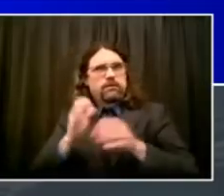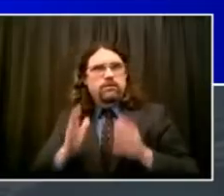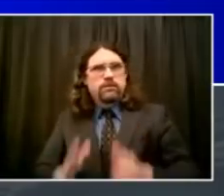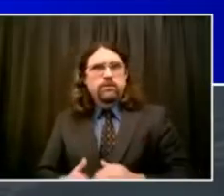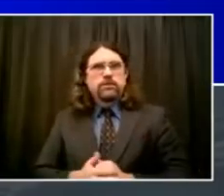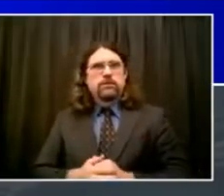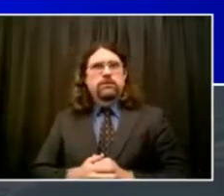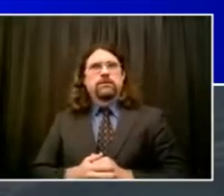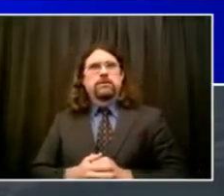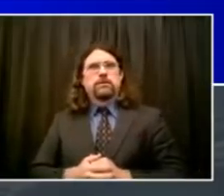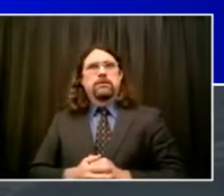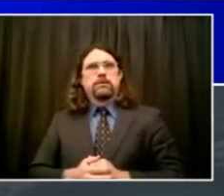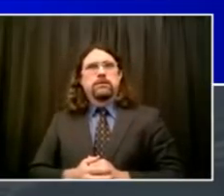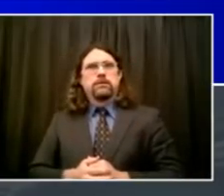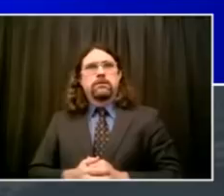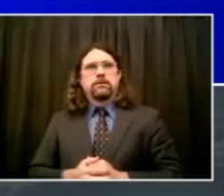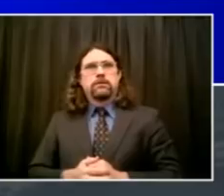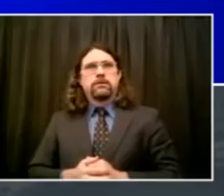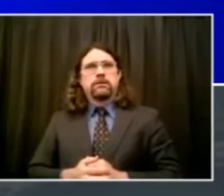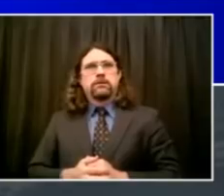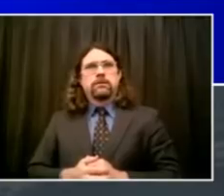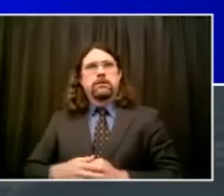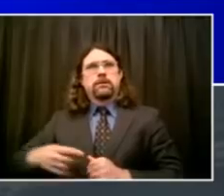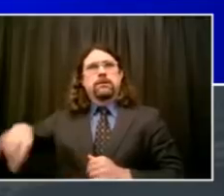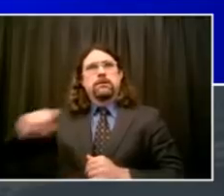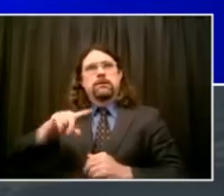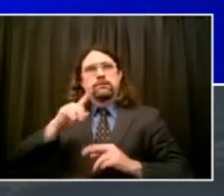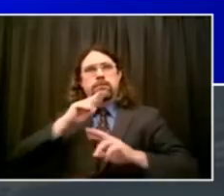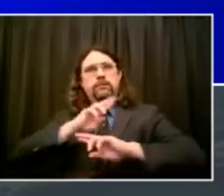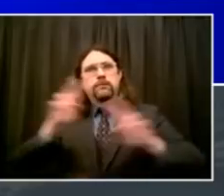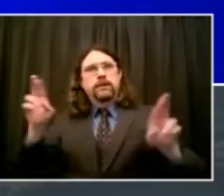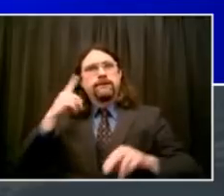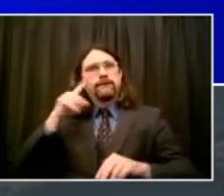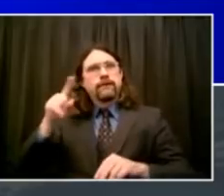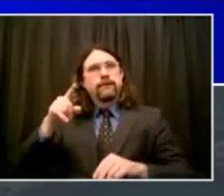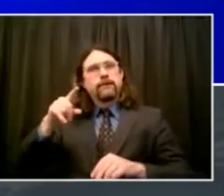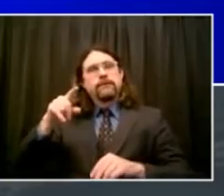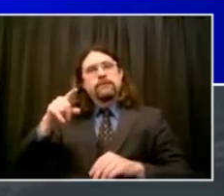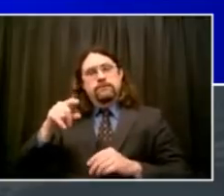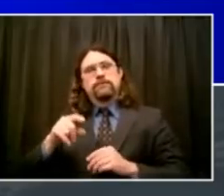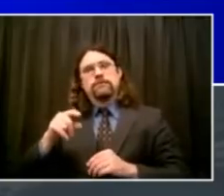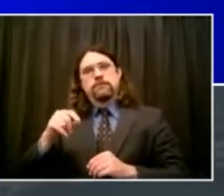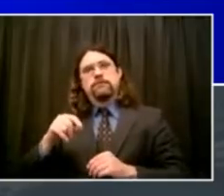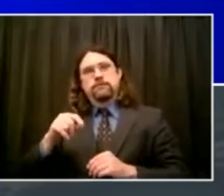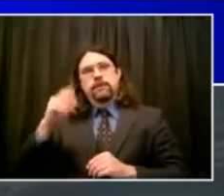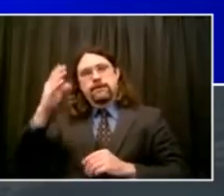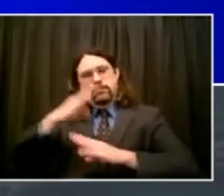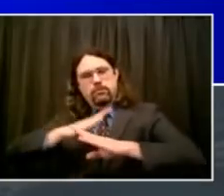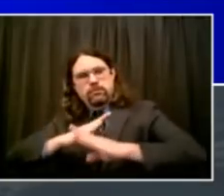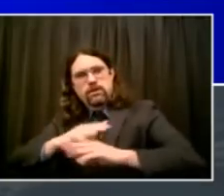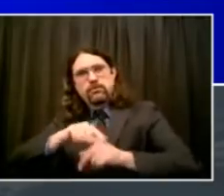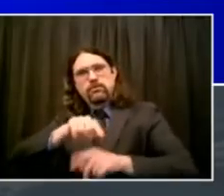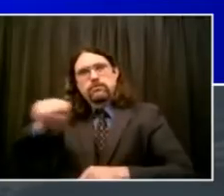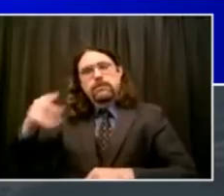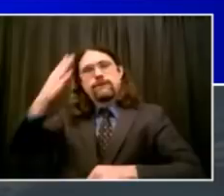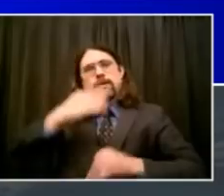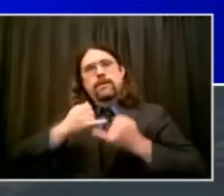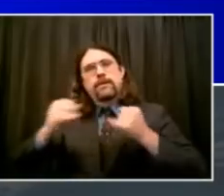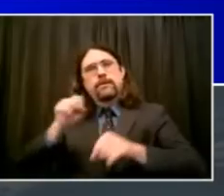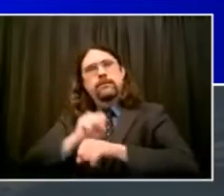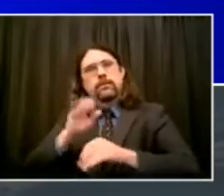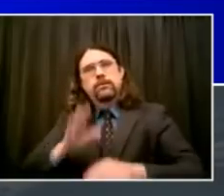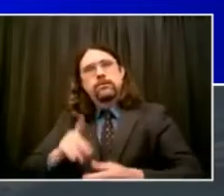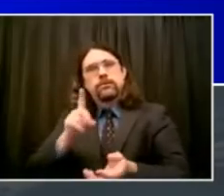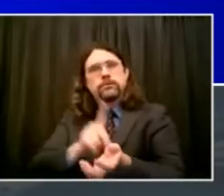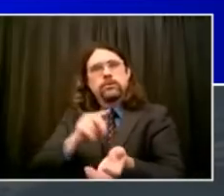who was at the front line needed protection. That meant the personal protective equipment, the PPEs. And